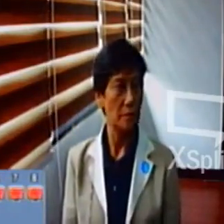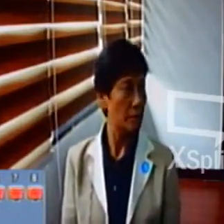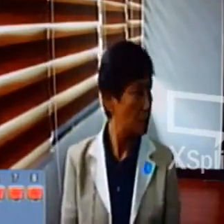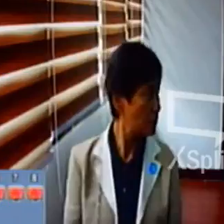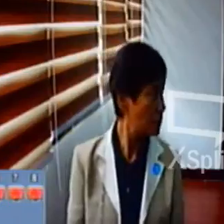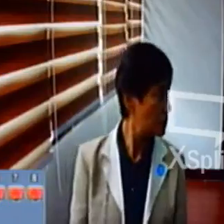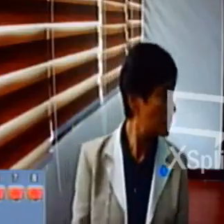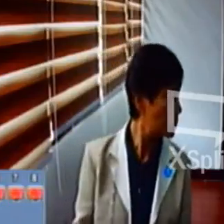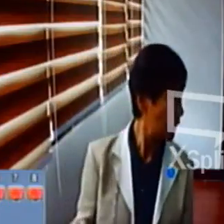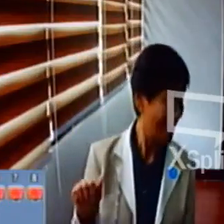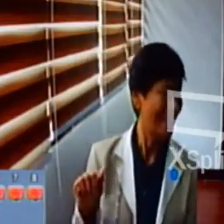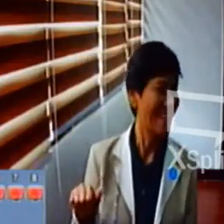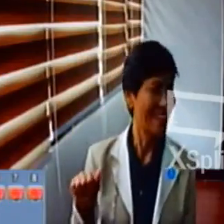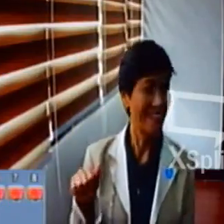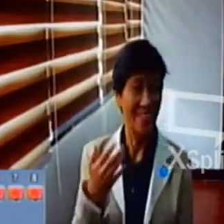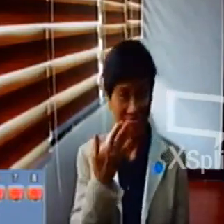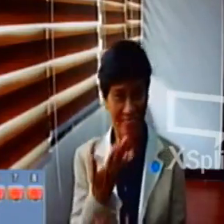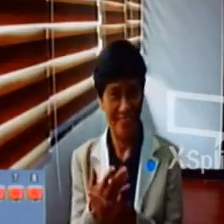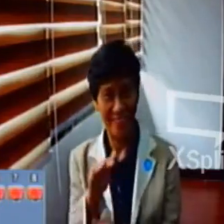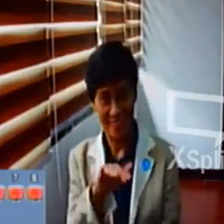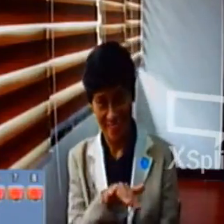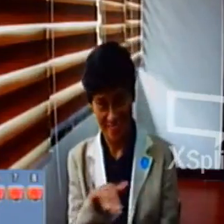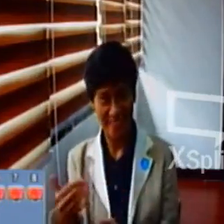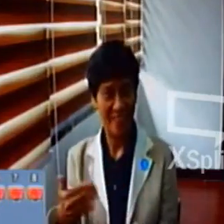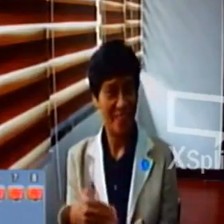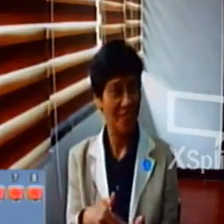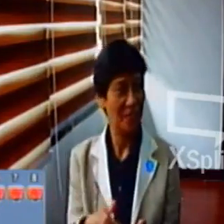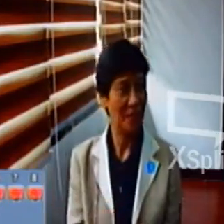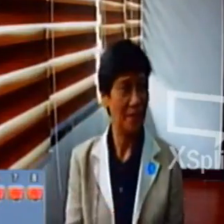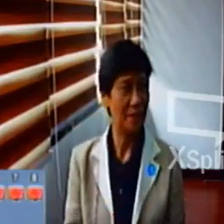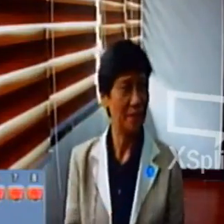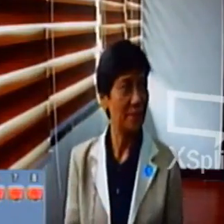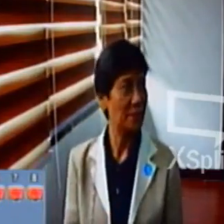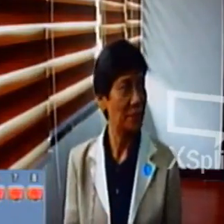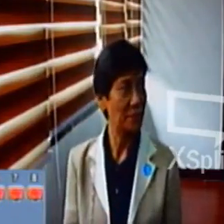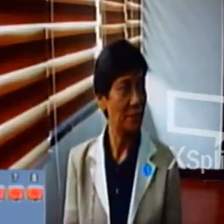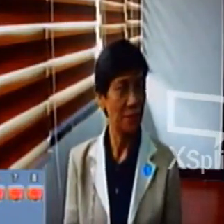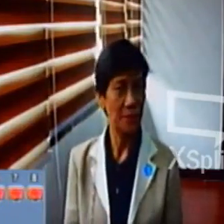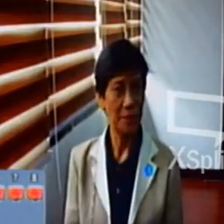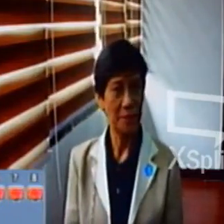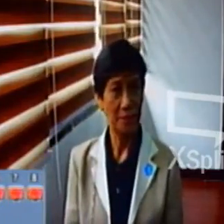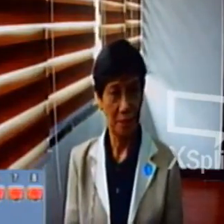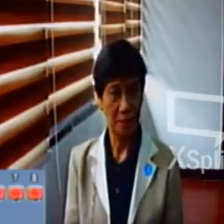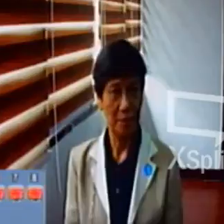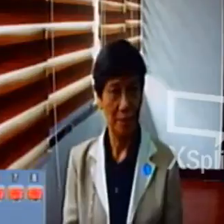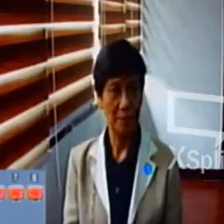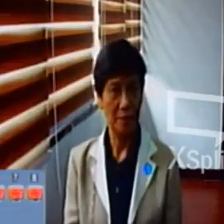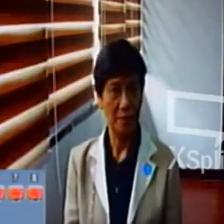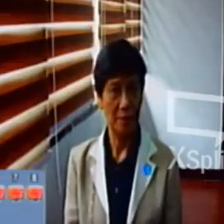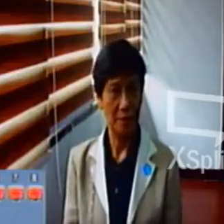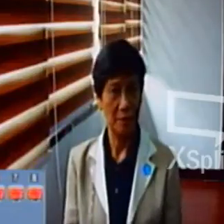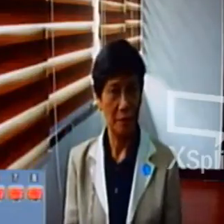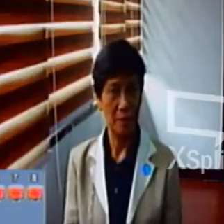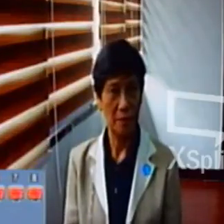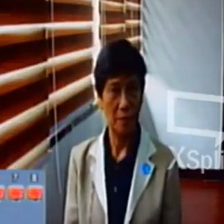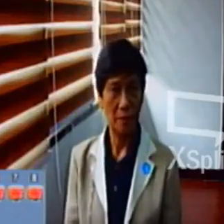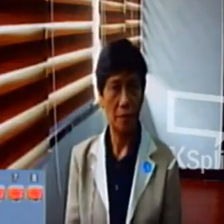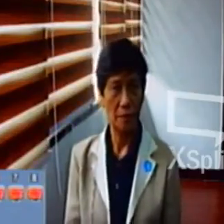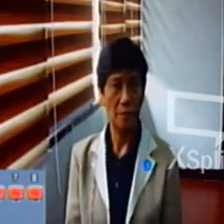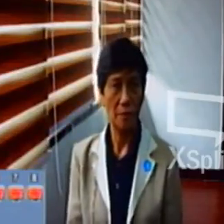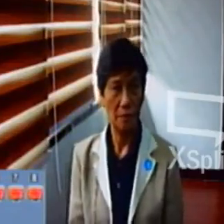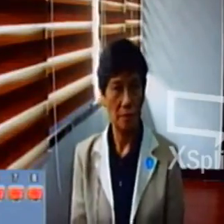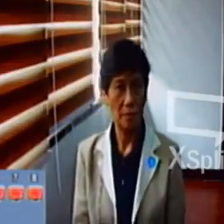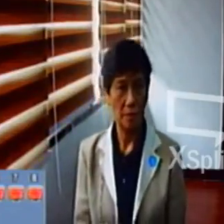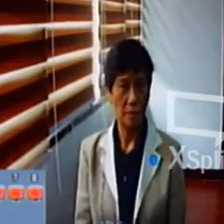Yes, Your Honor, and good afternoon again. Good afternoon. Commissioners. We would like to call our